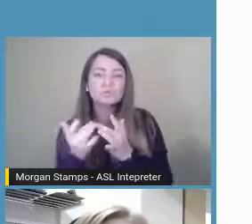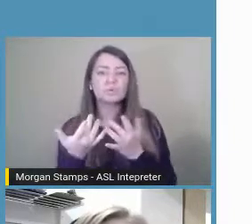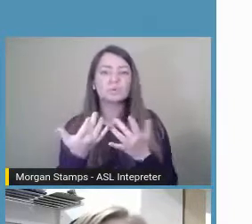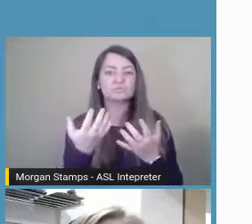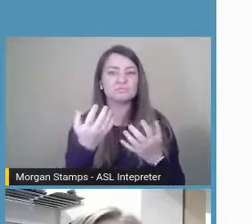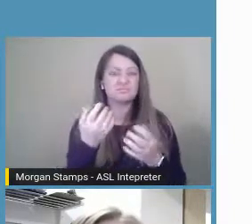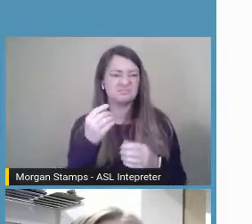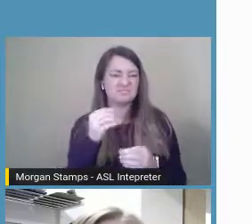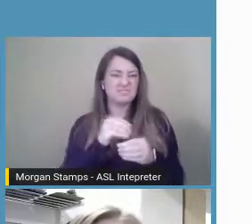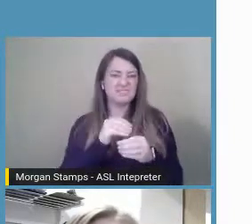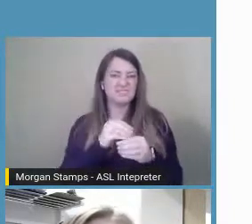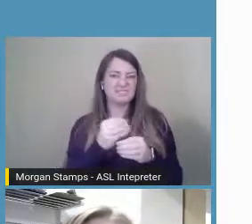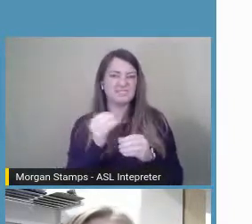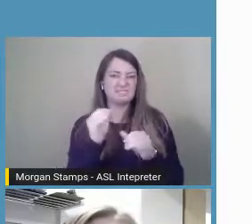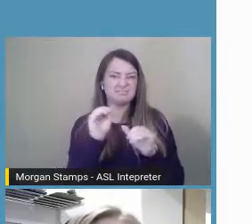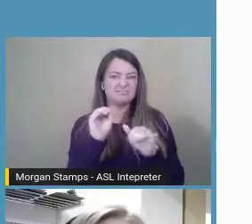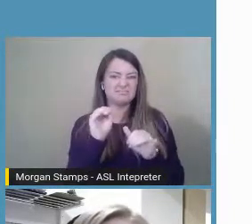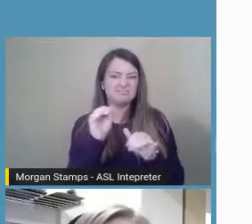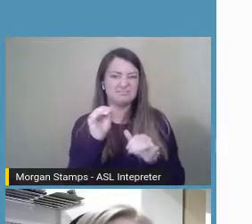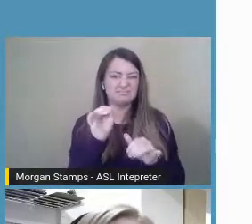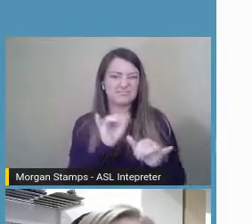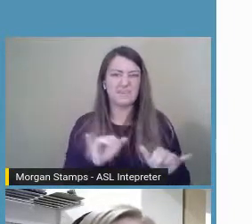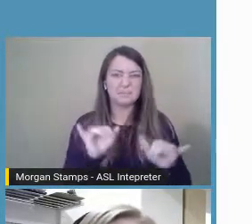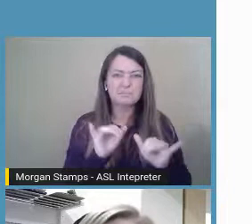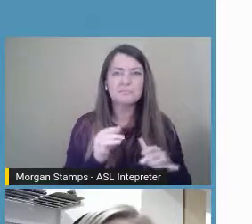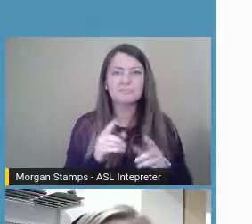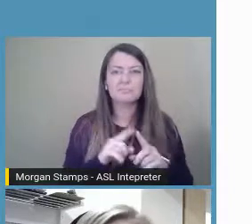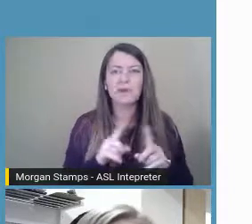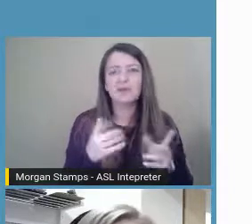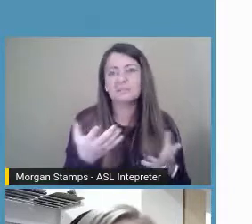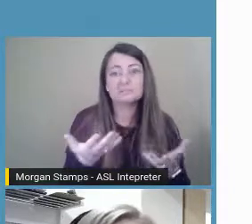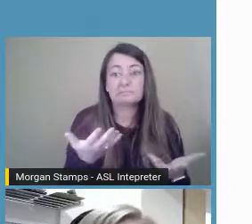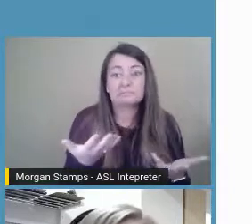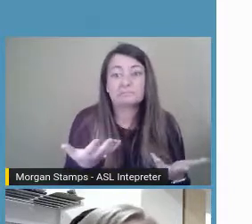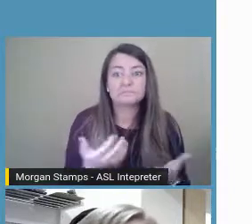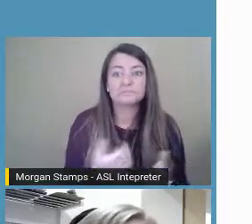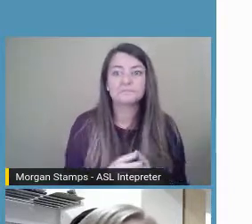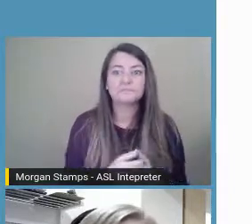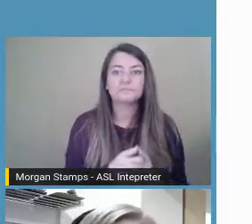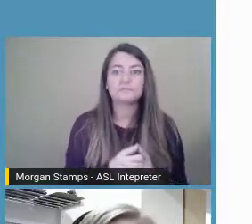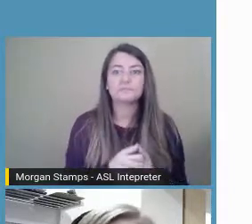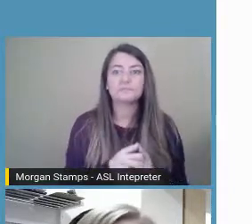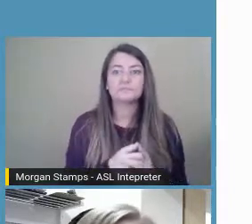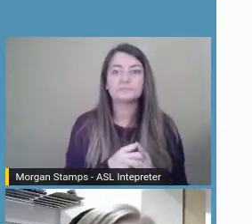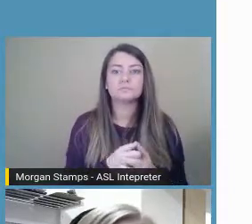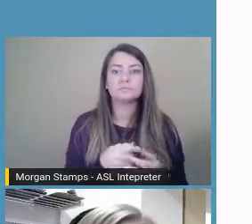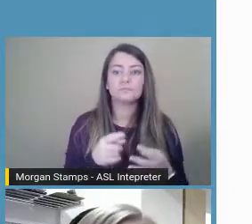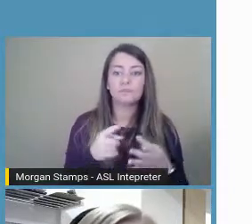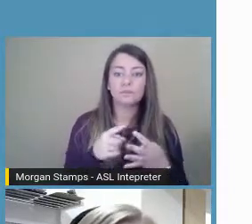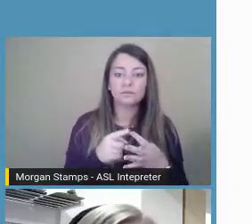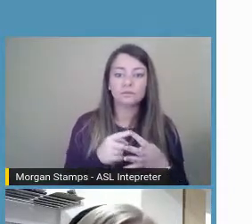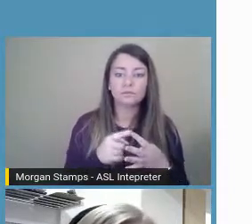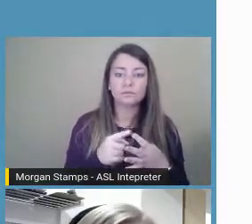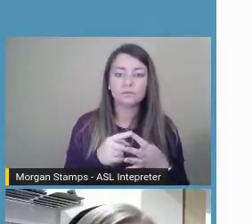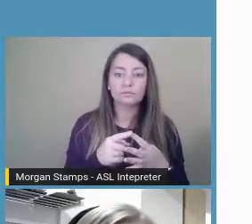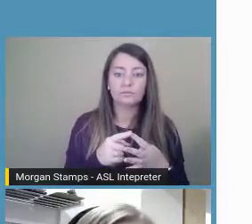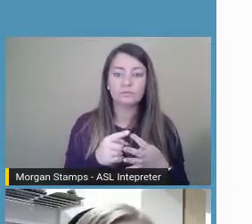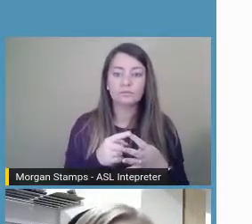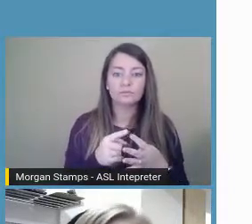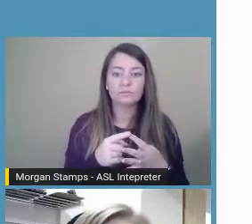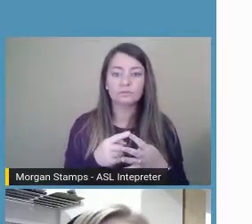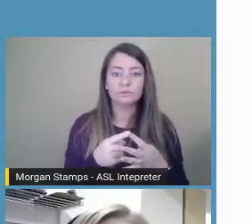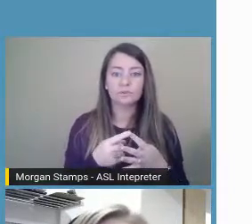One big challenge that we faced in developing Third Thursday programming from the start was our staff's inexperience with virtual